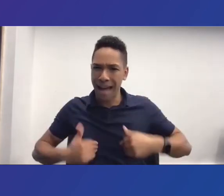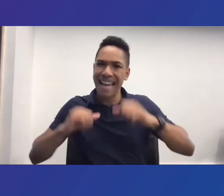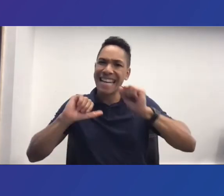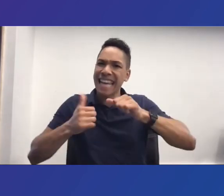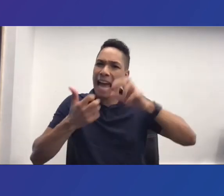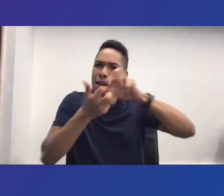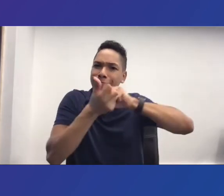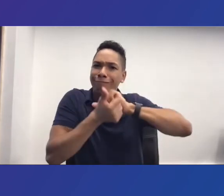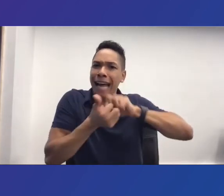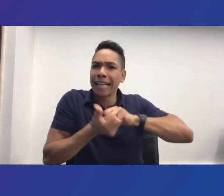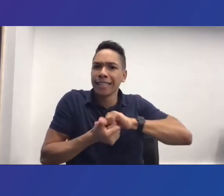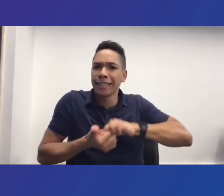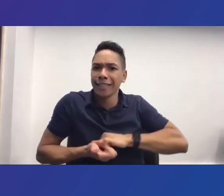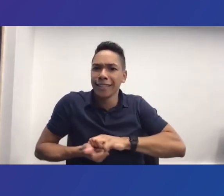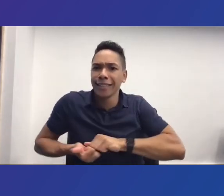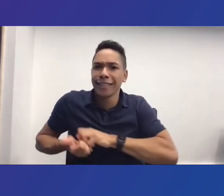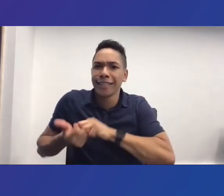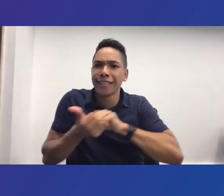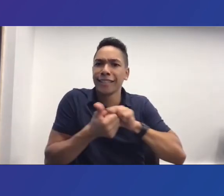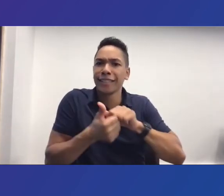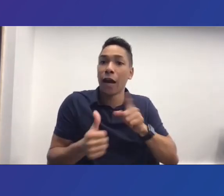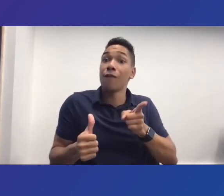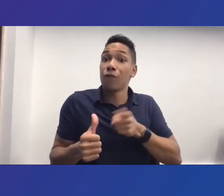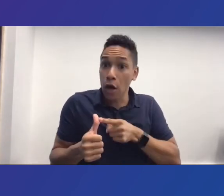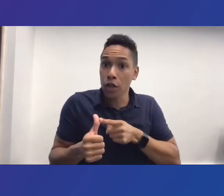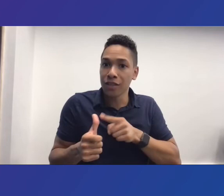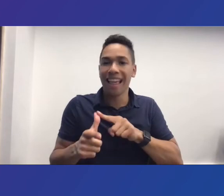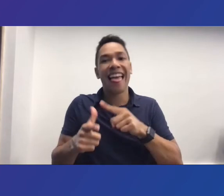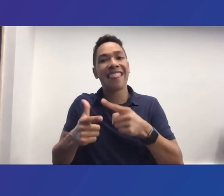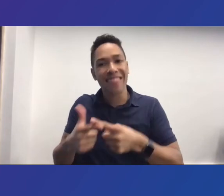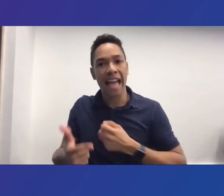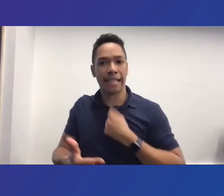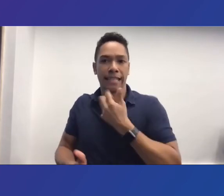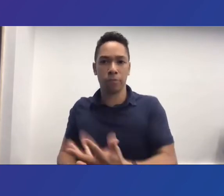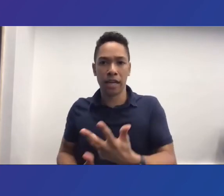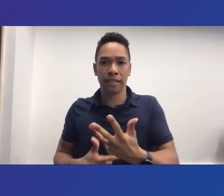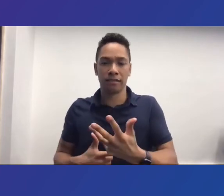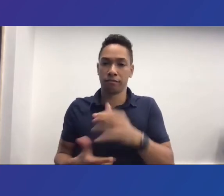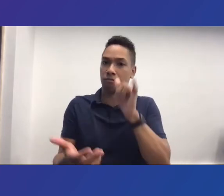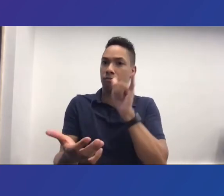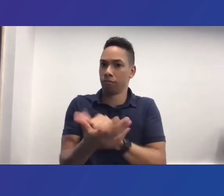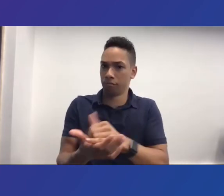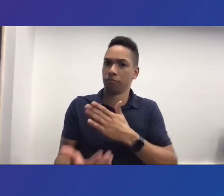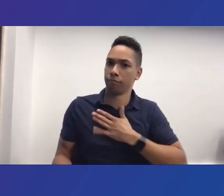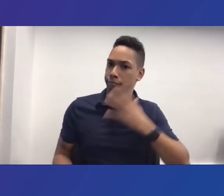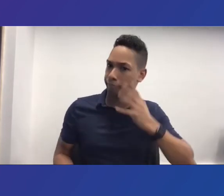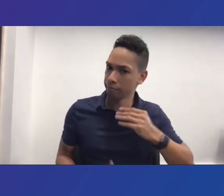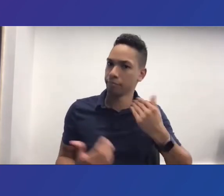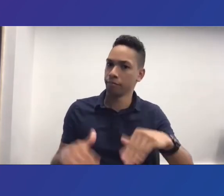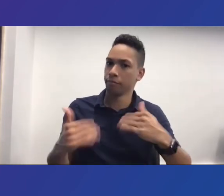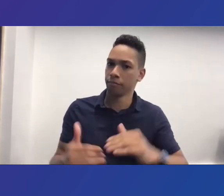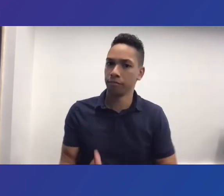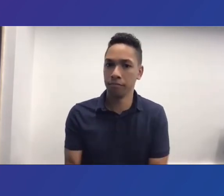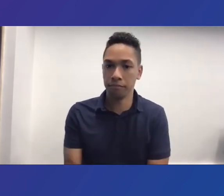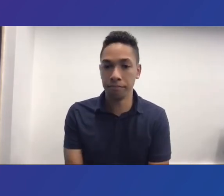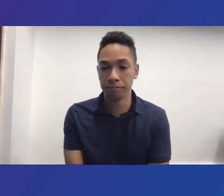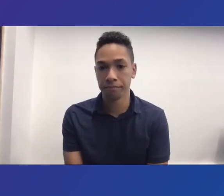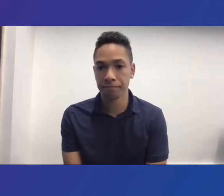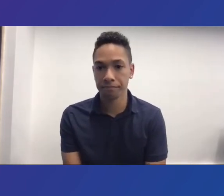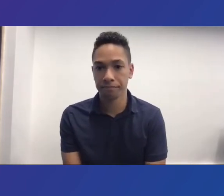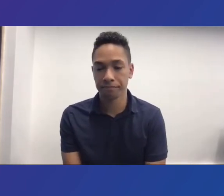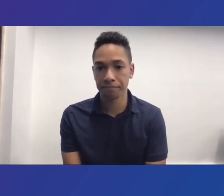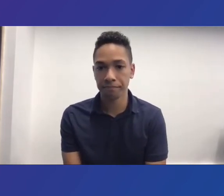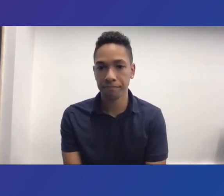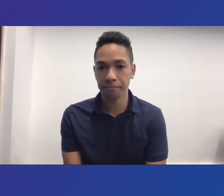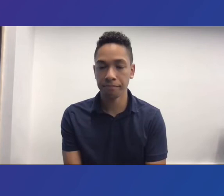the senses first. Absolutely. Yeah, is very, very important. Yeah, I want to follow that up